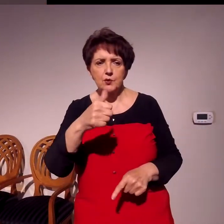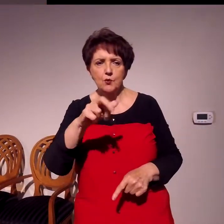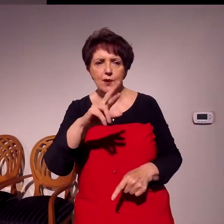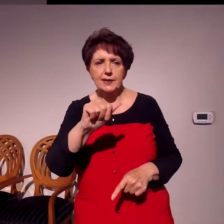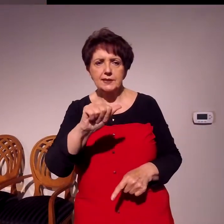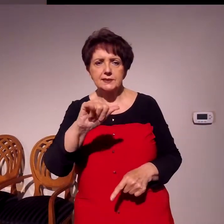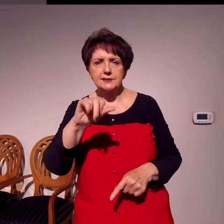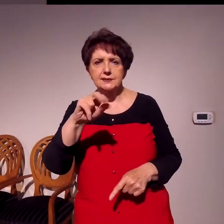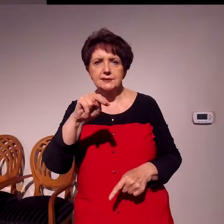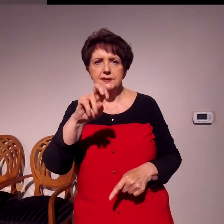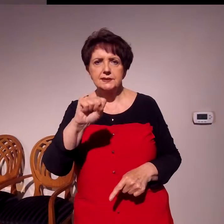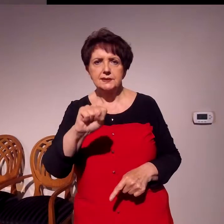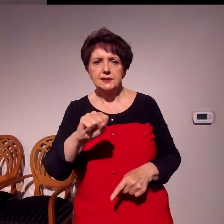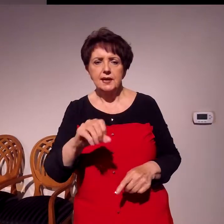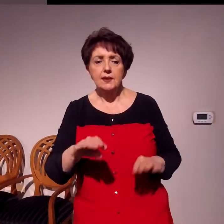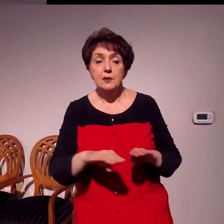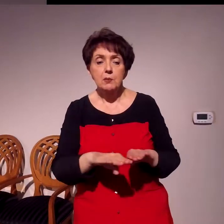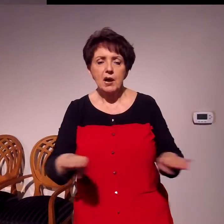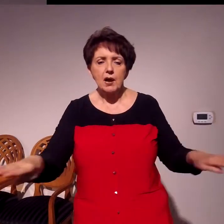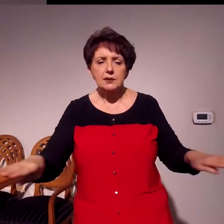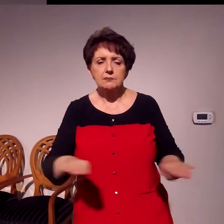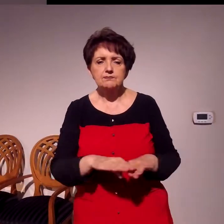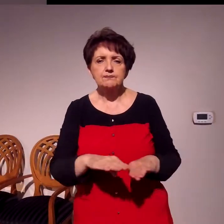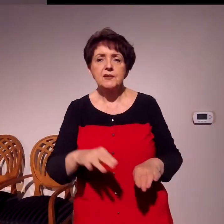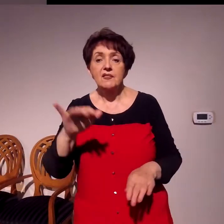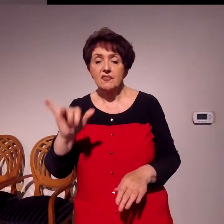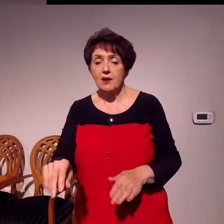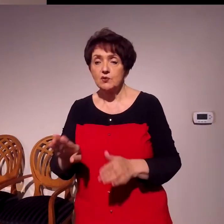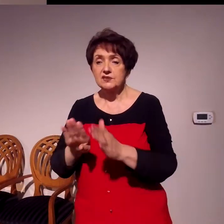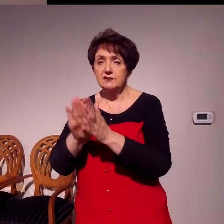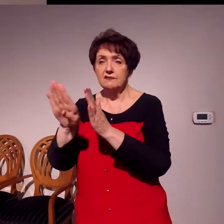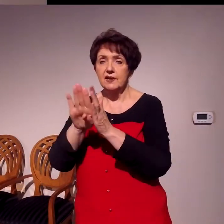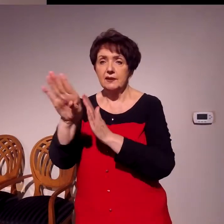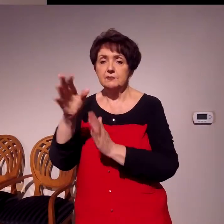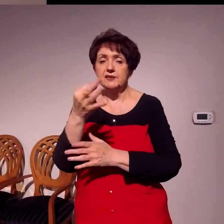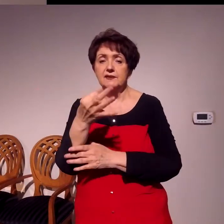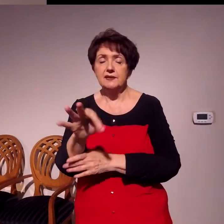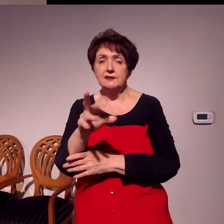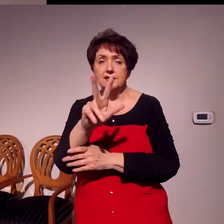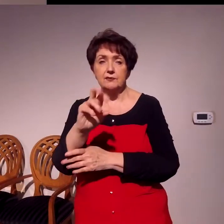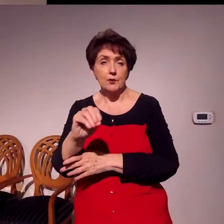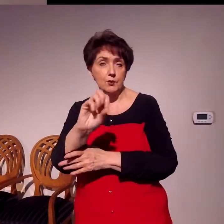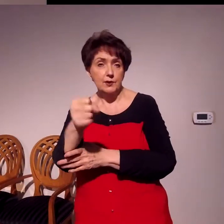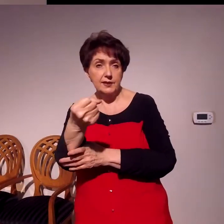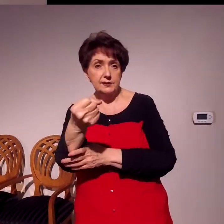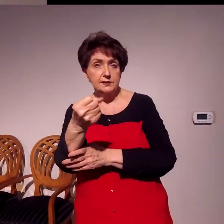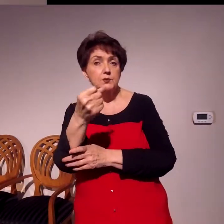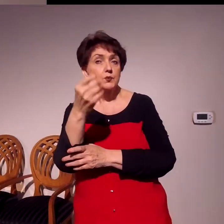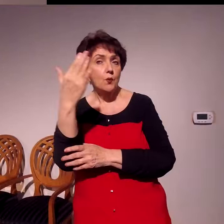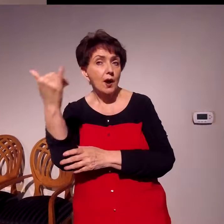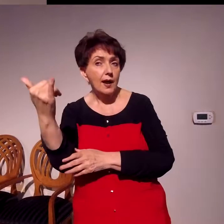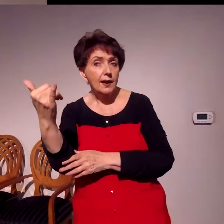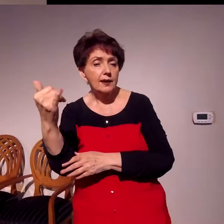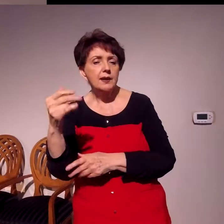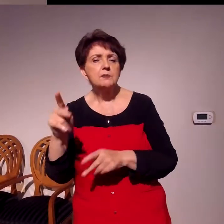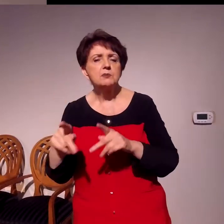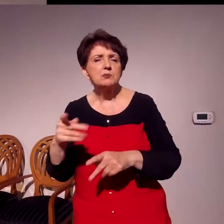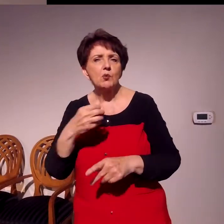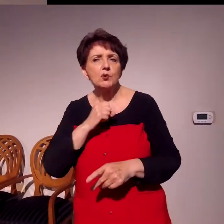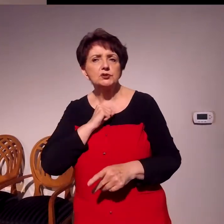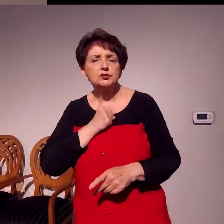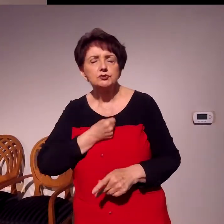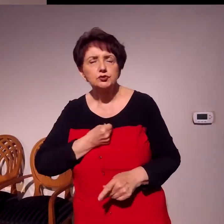pyramid? That was developed in the 1930s because people were